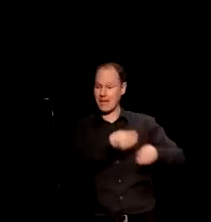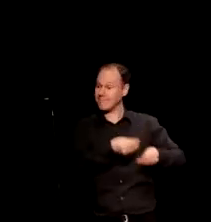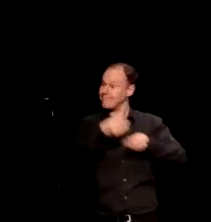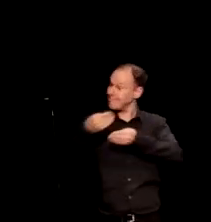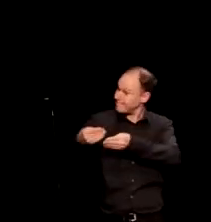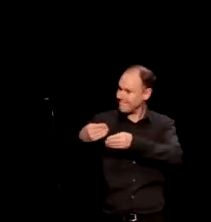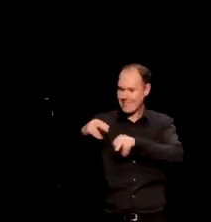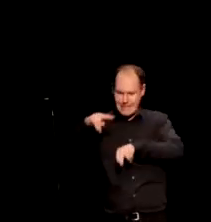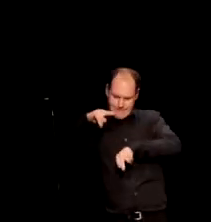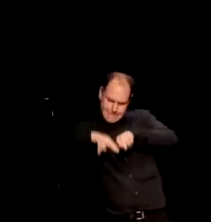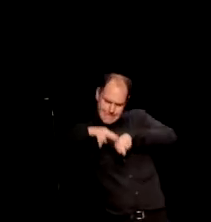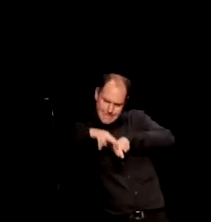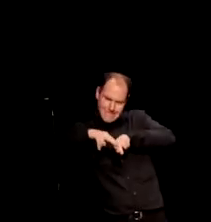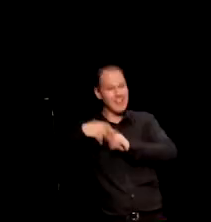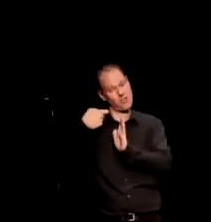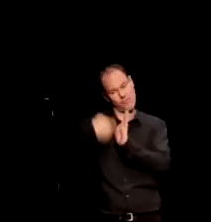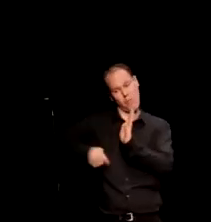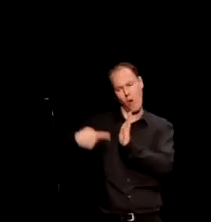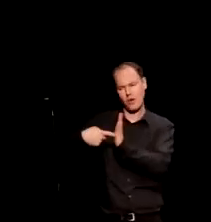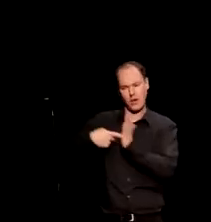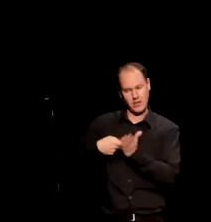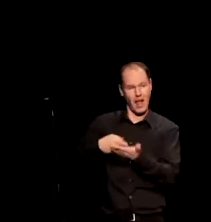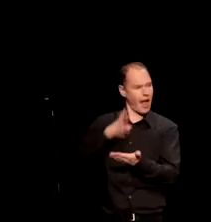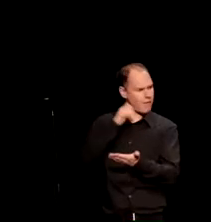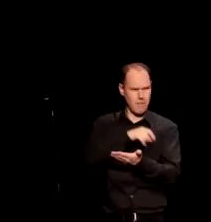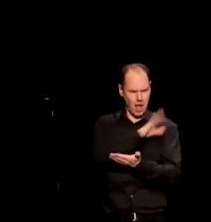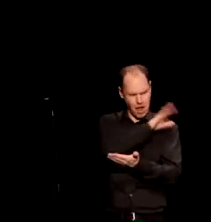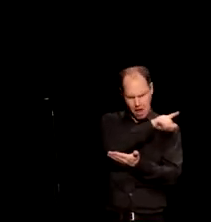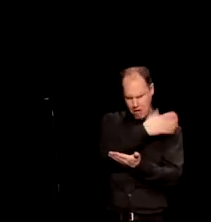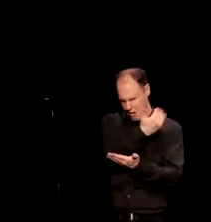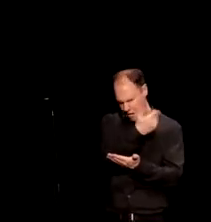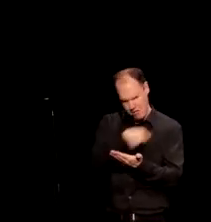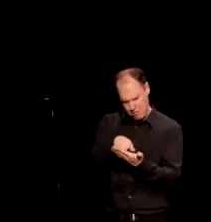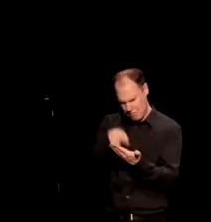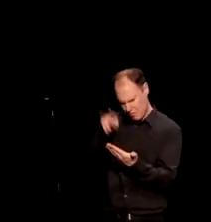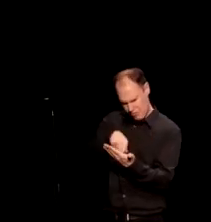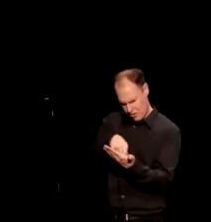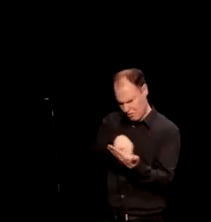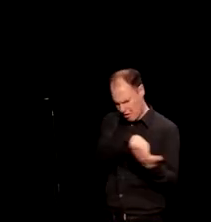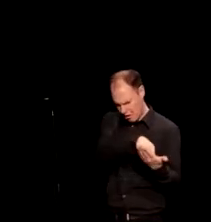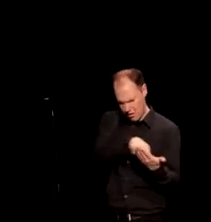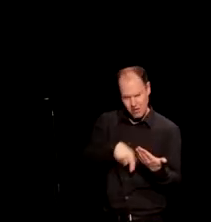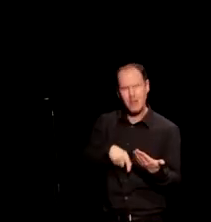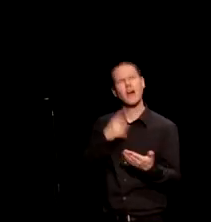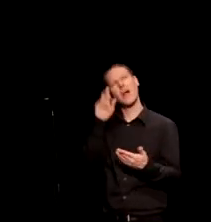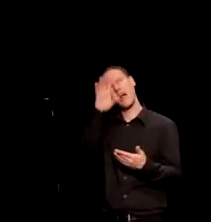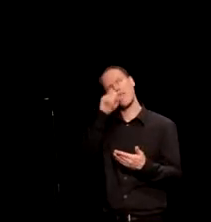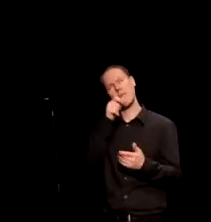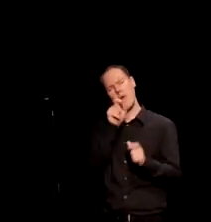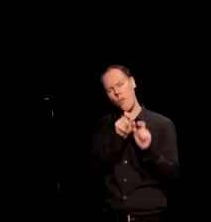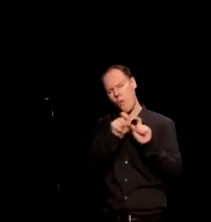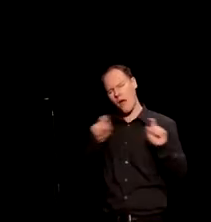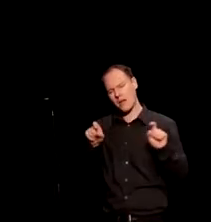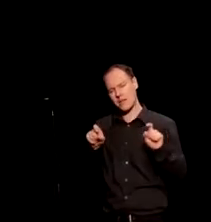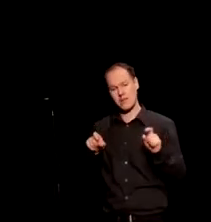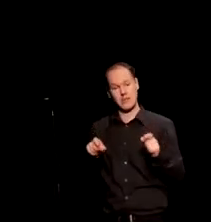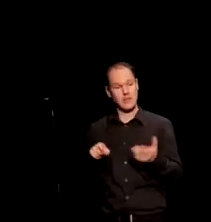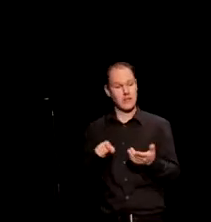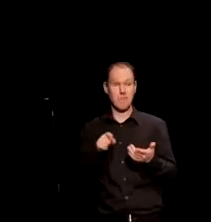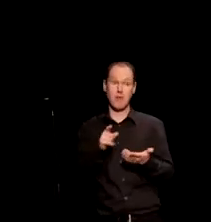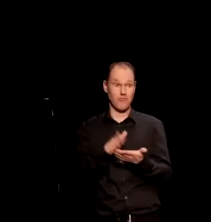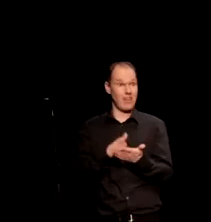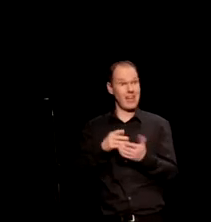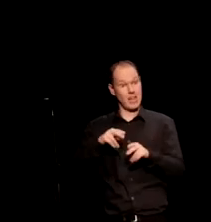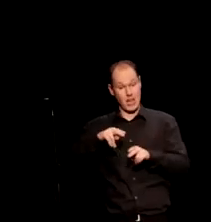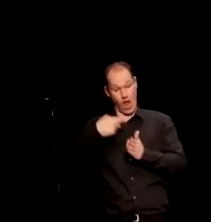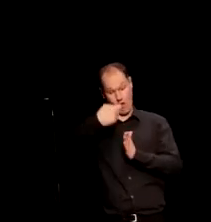I remember calling you over and saying, can you have a look at that? Because have I just read it? I cannot remember the phrasing, but it was the most racist